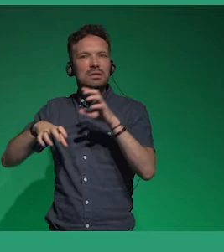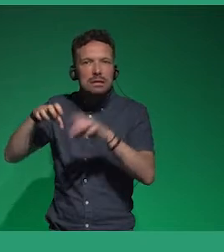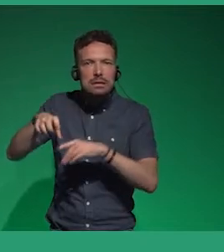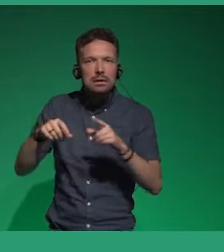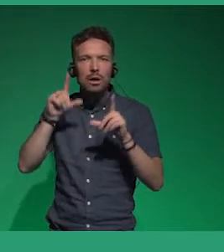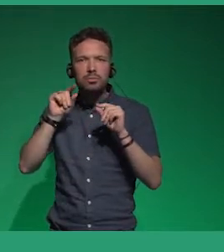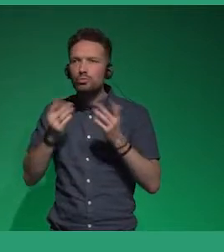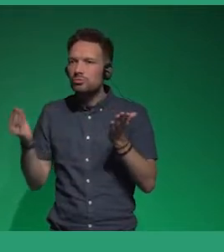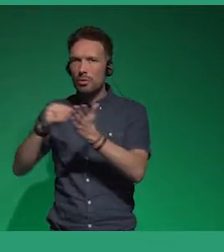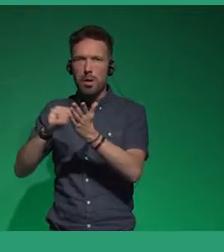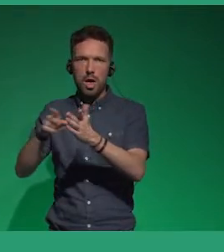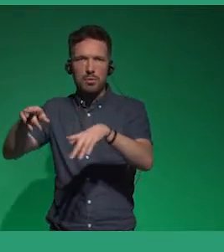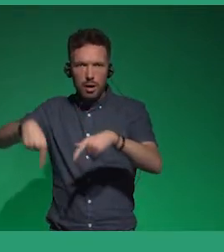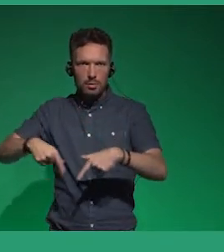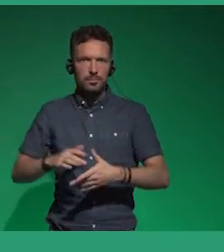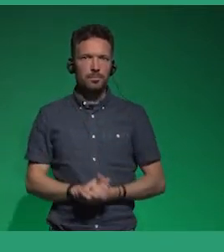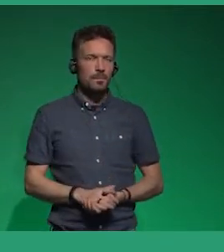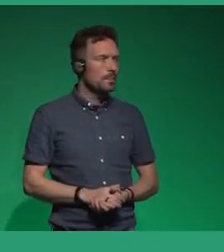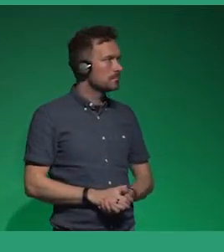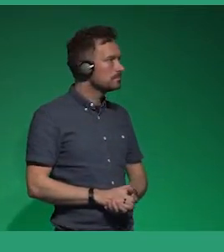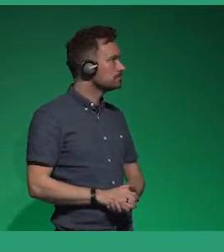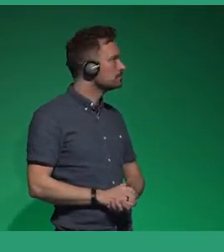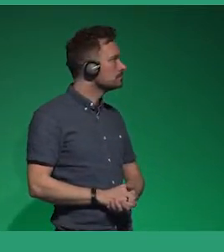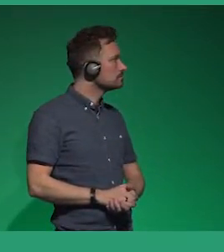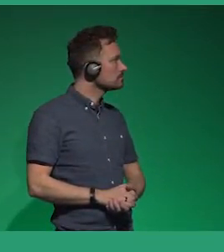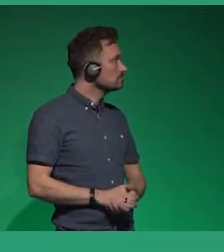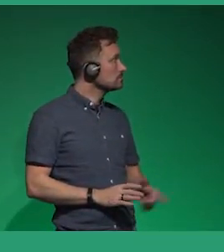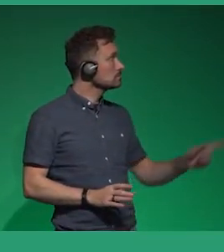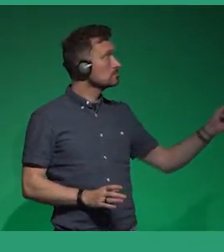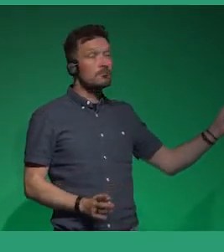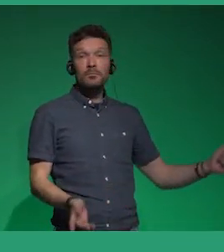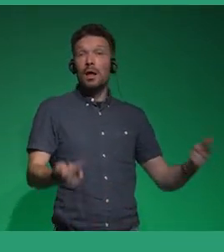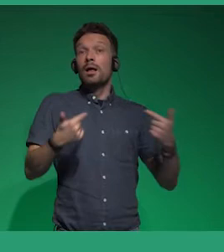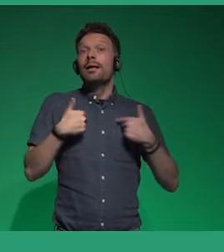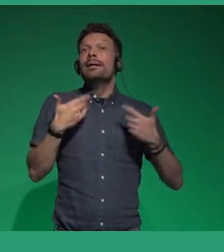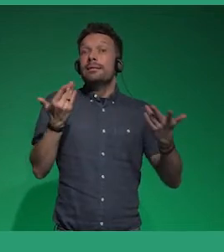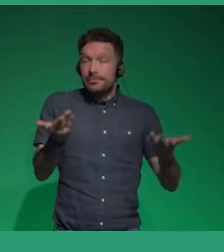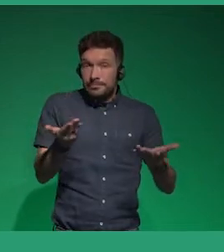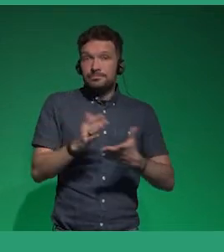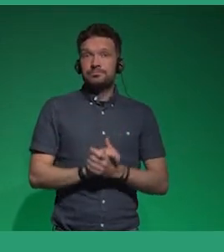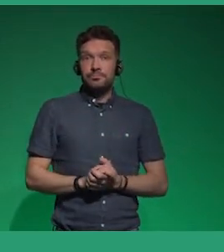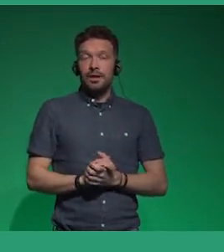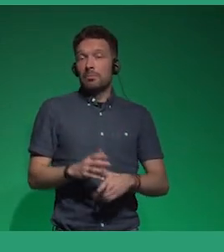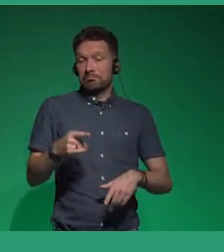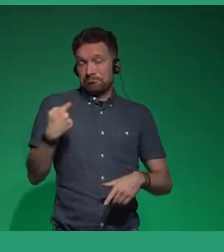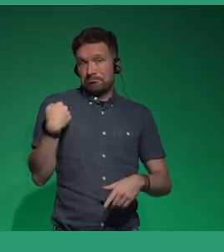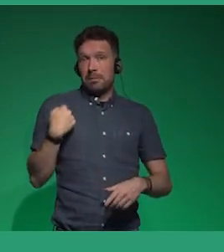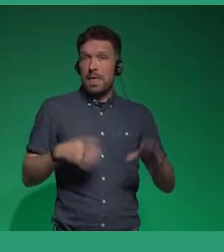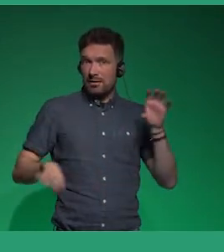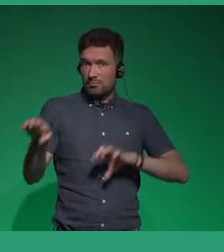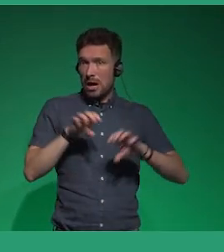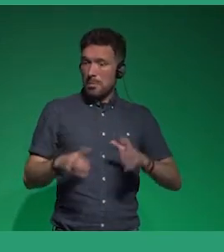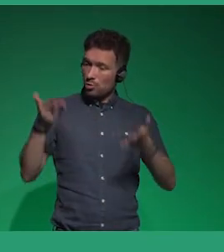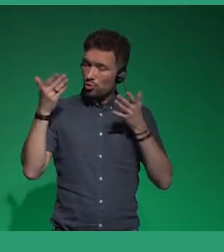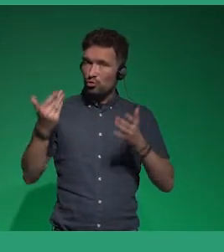Yeah, so our biodiversity enrichment experiment was set up in a large-scale plantation, but as we